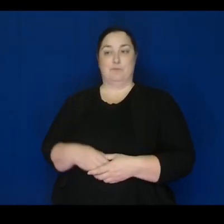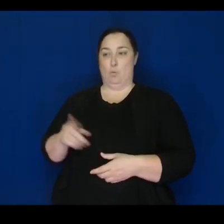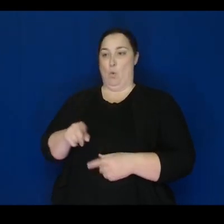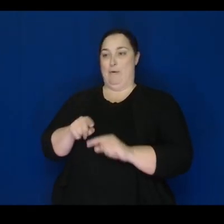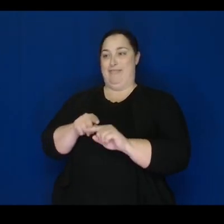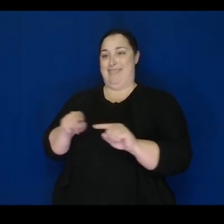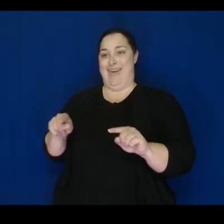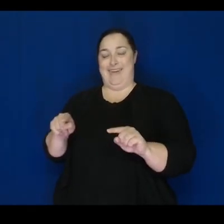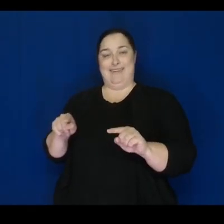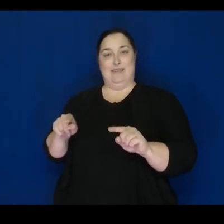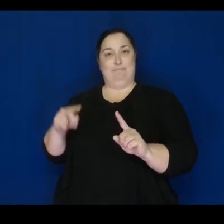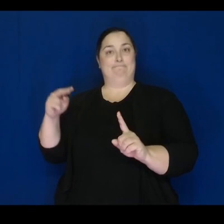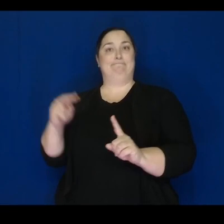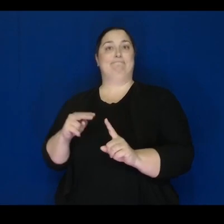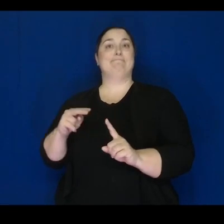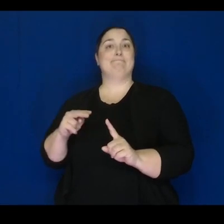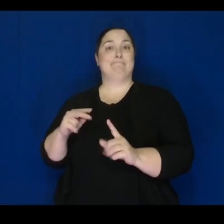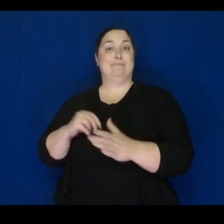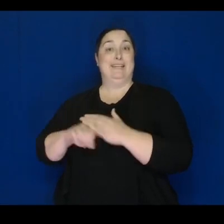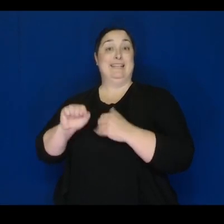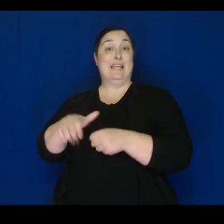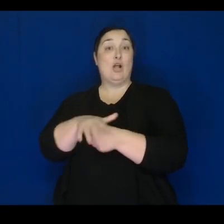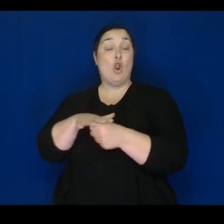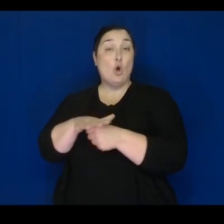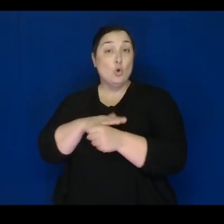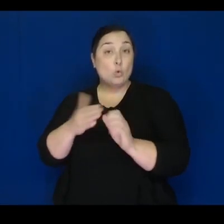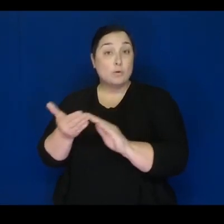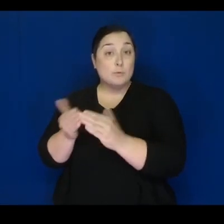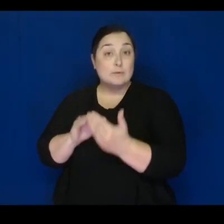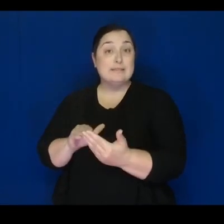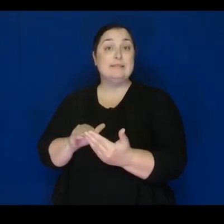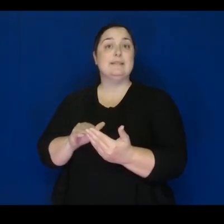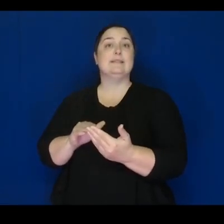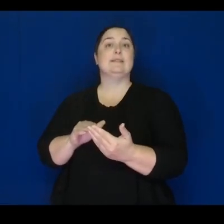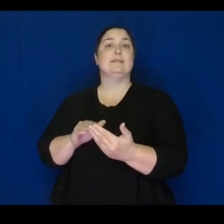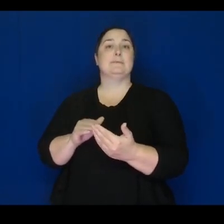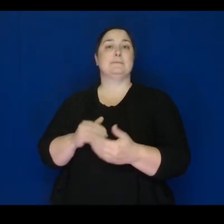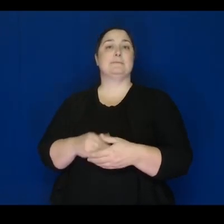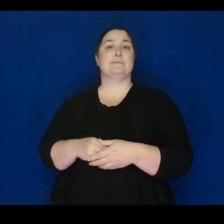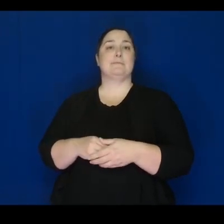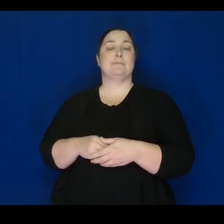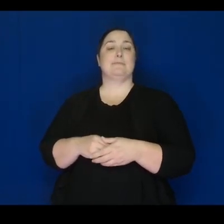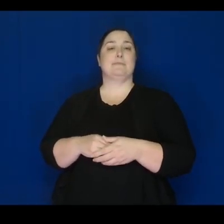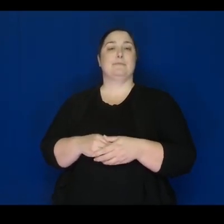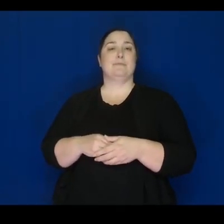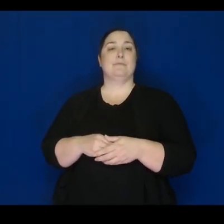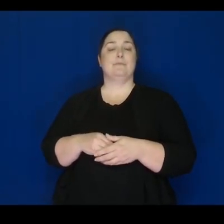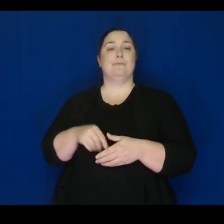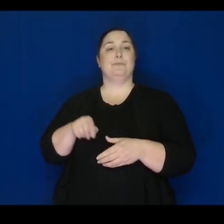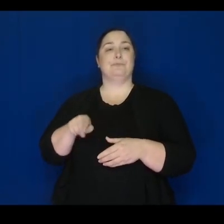see going on in their local communities. And so how we arranged this